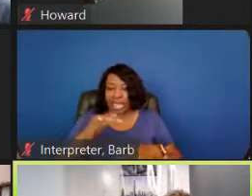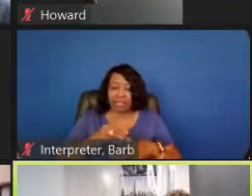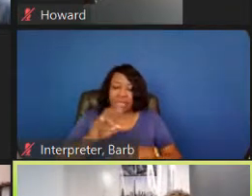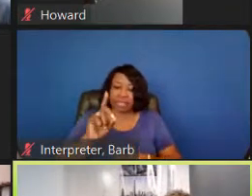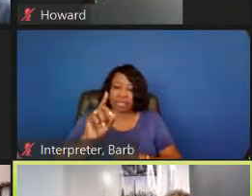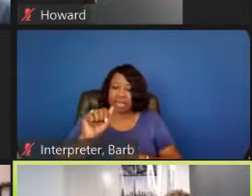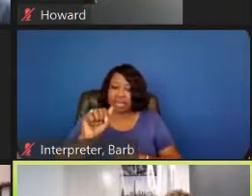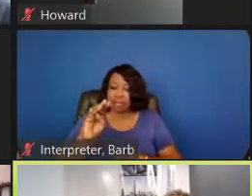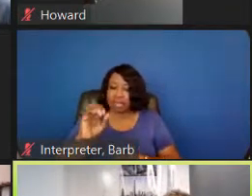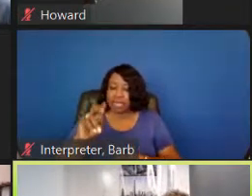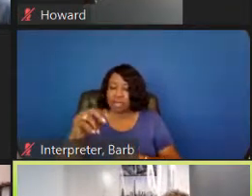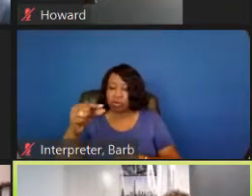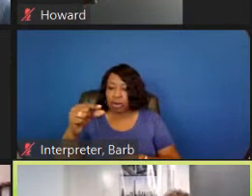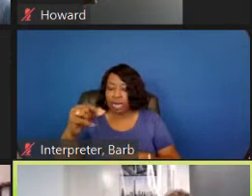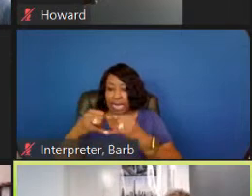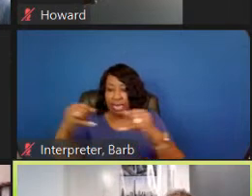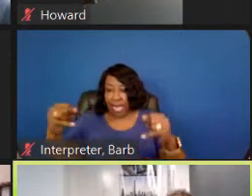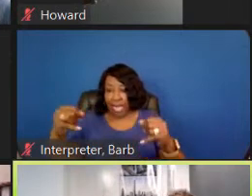Line station.